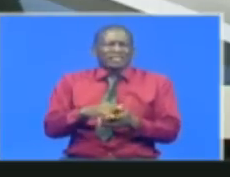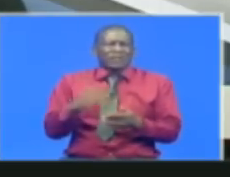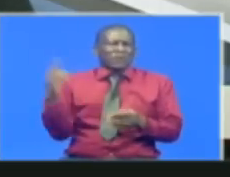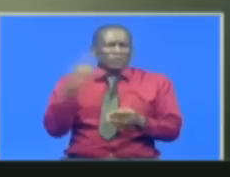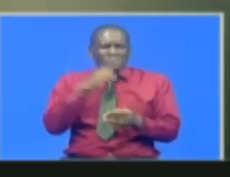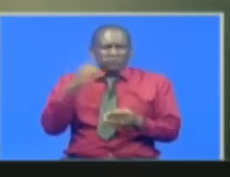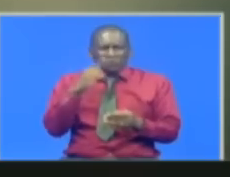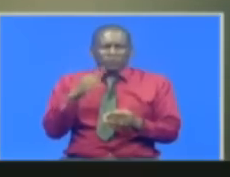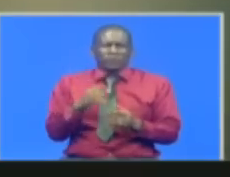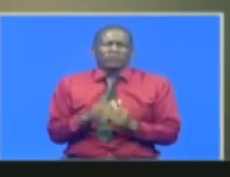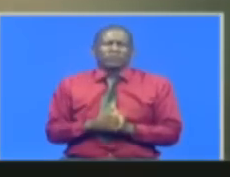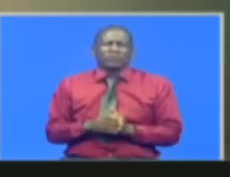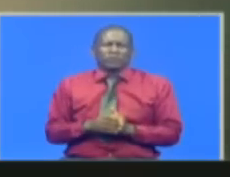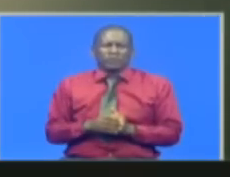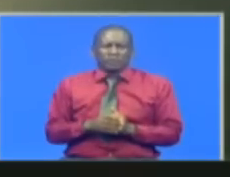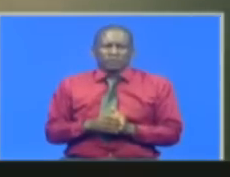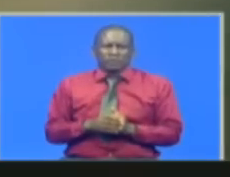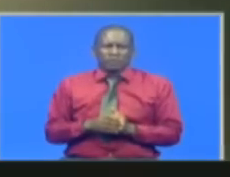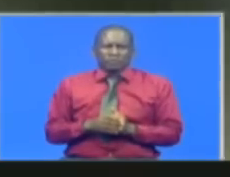flashy.